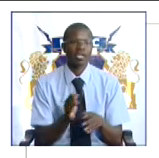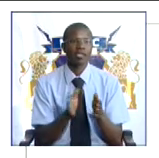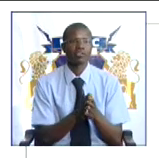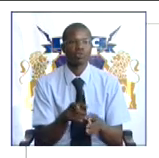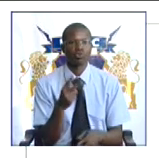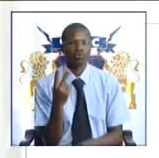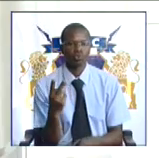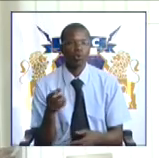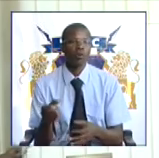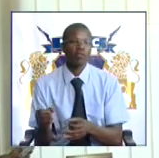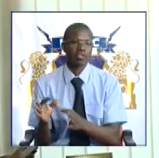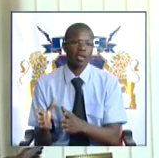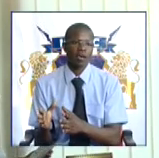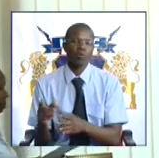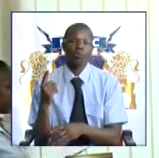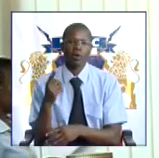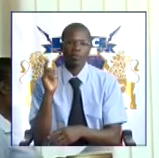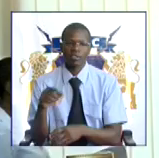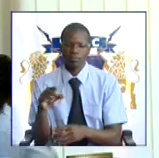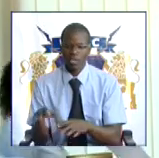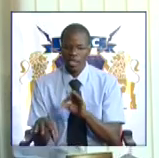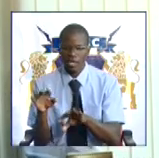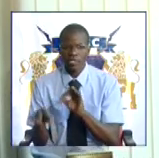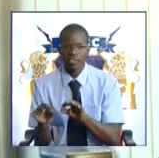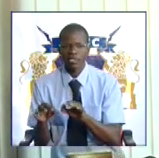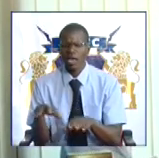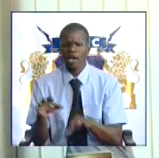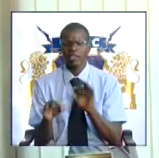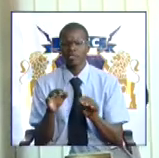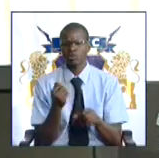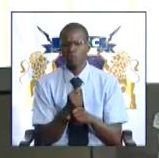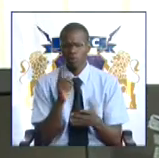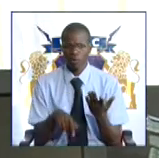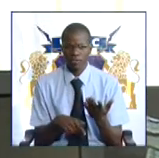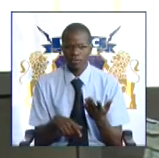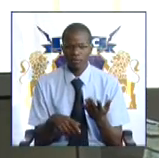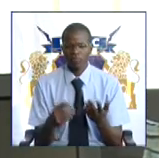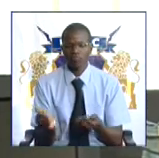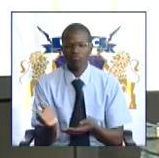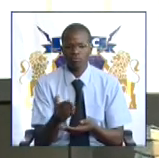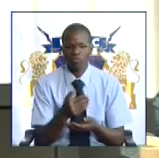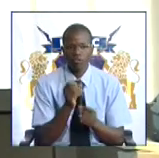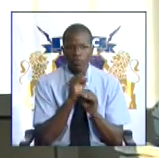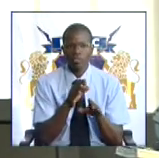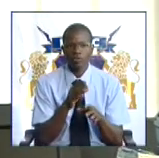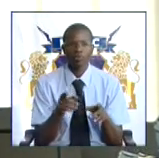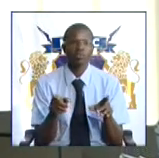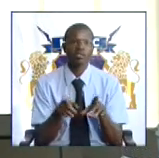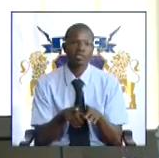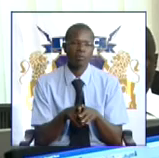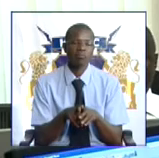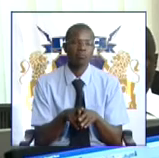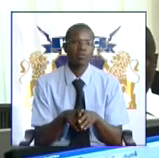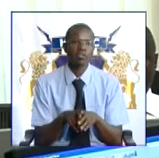analyst's work is to gather information on corruption and misconduct from a variety of sources, verify